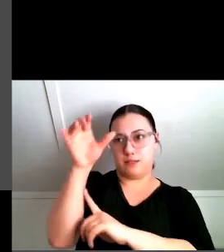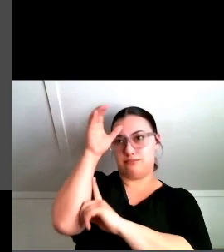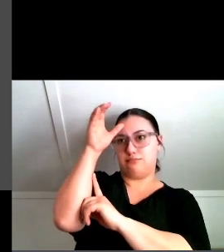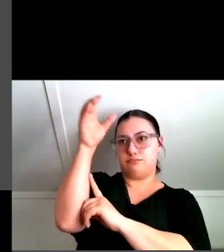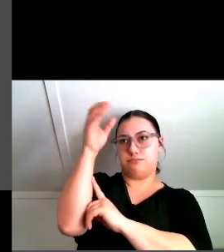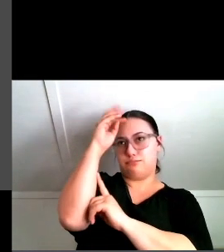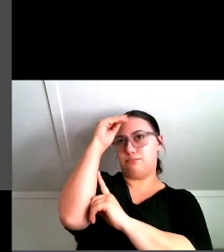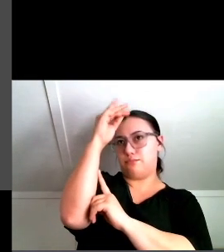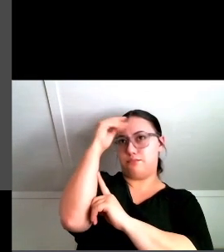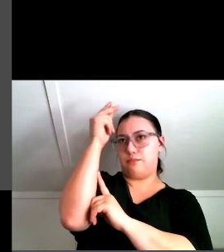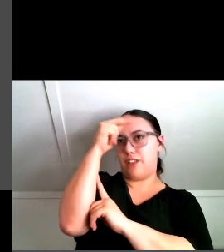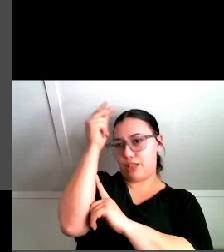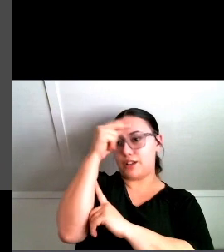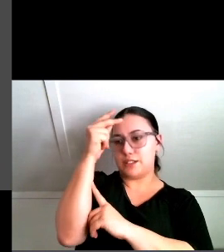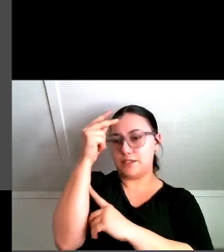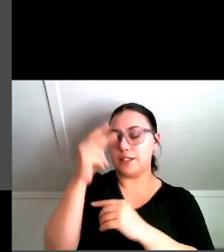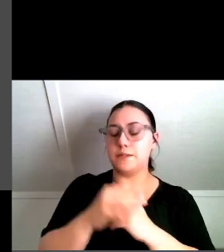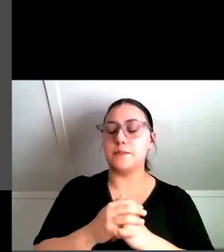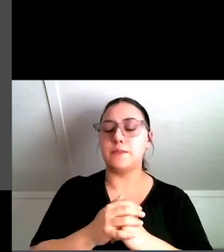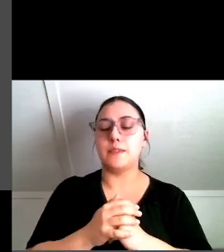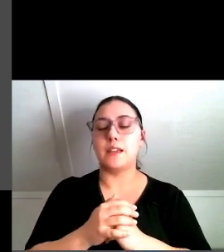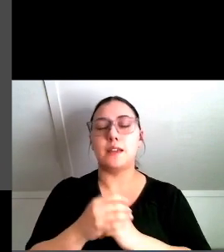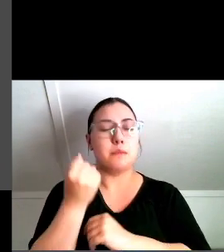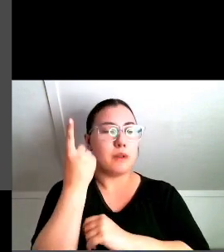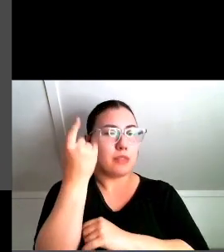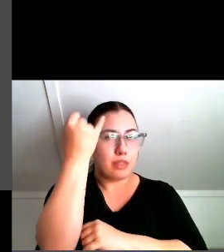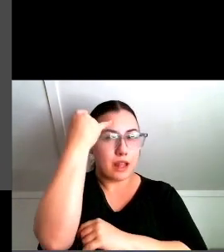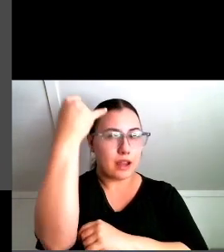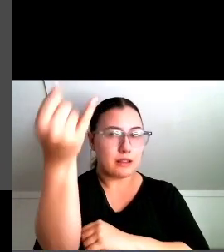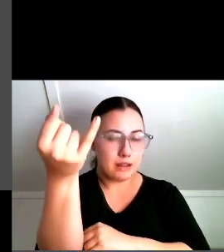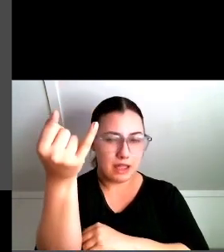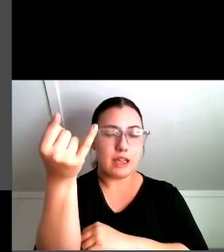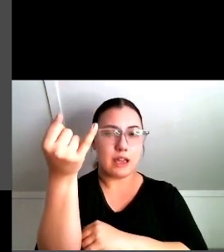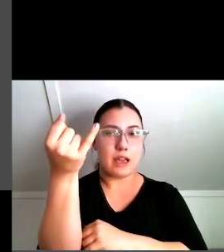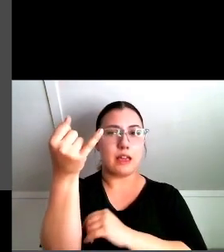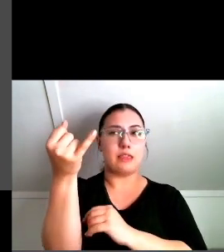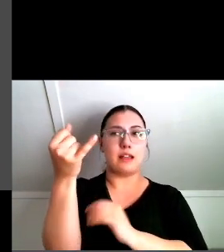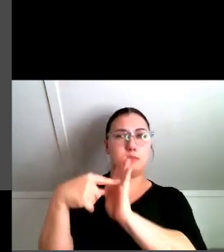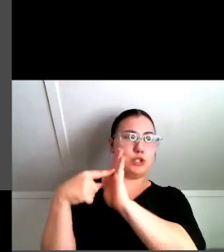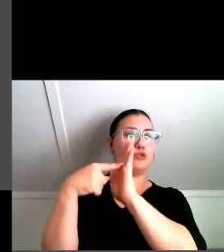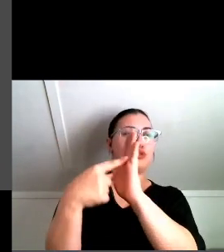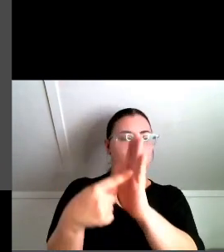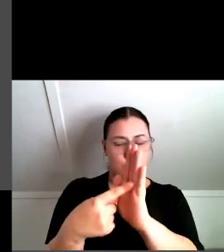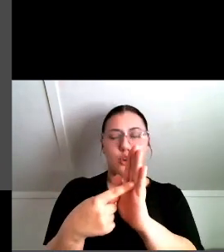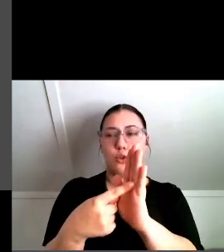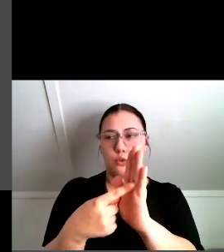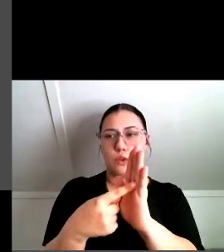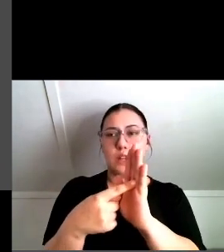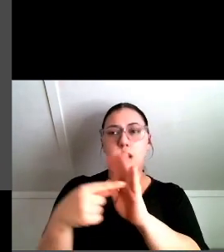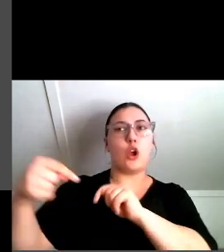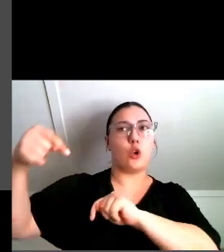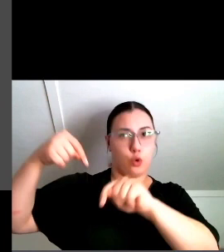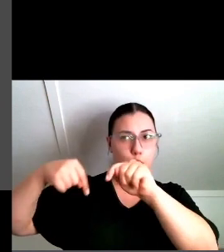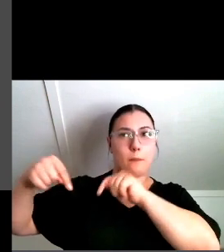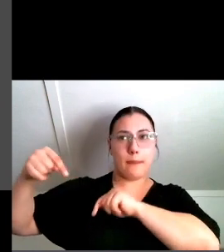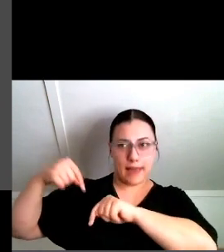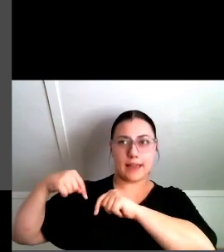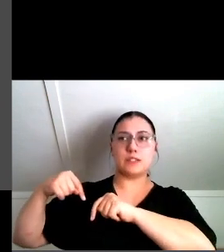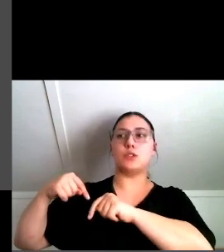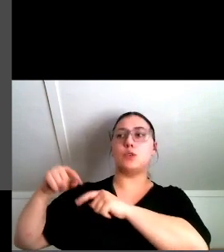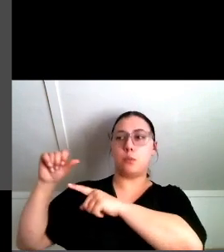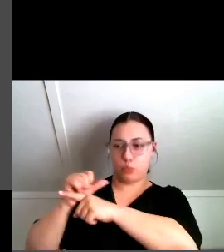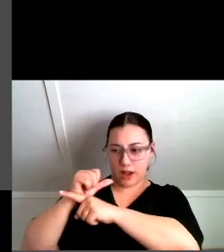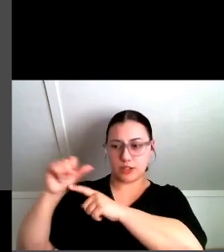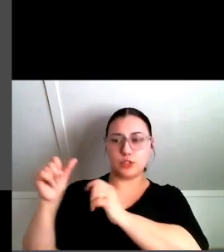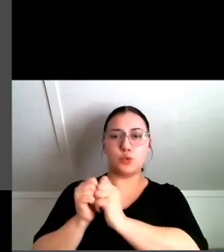that idea that's being presented in those works can be grafted back to a set of practices with institutions that